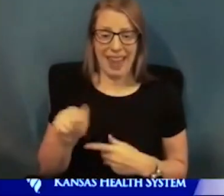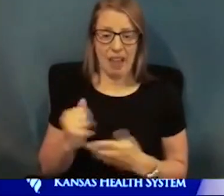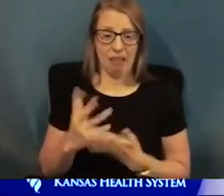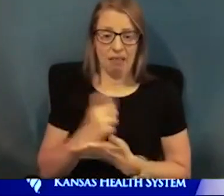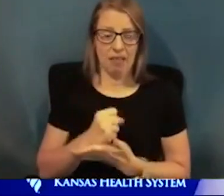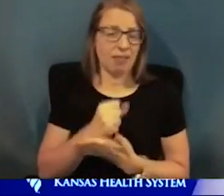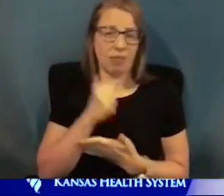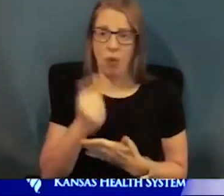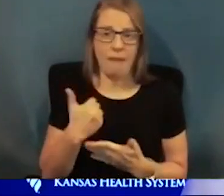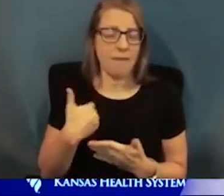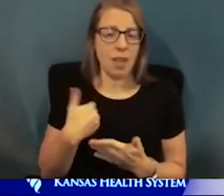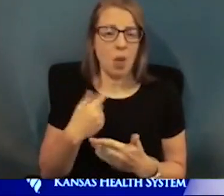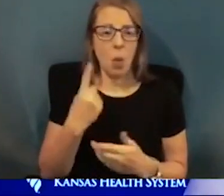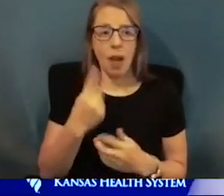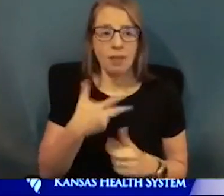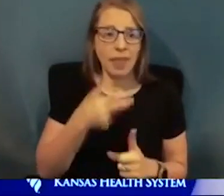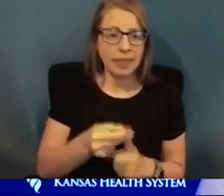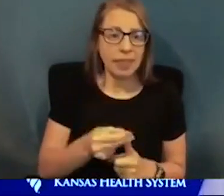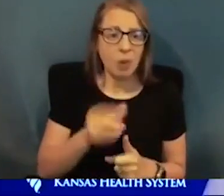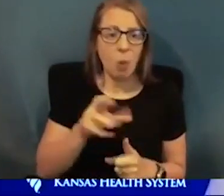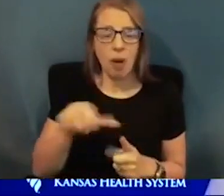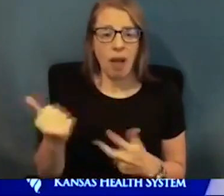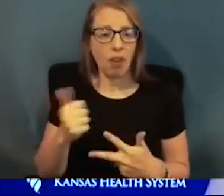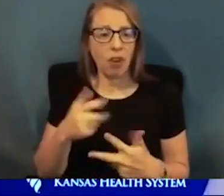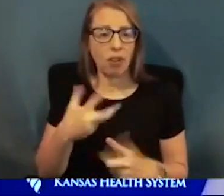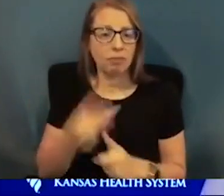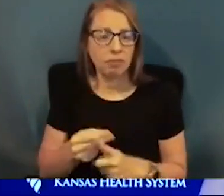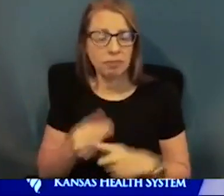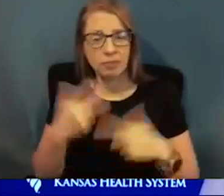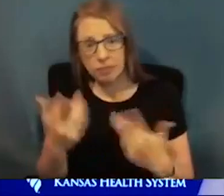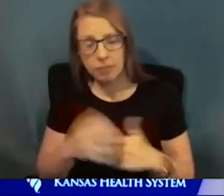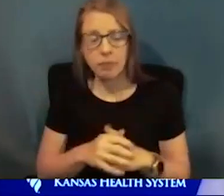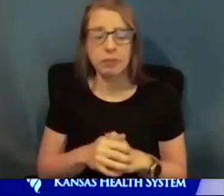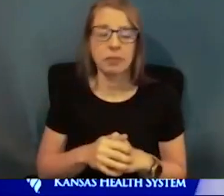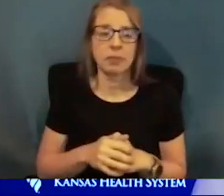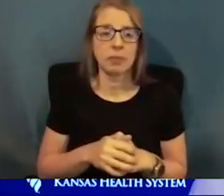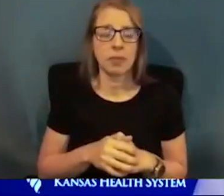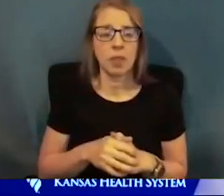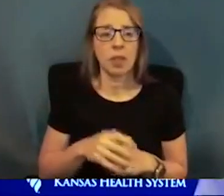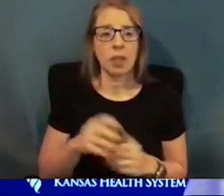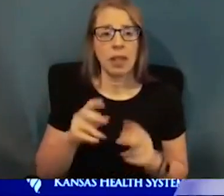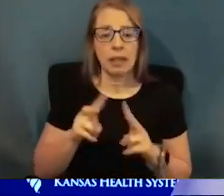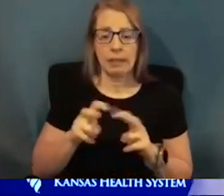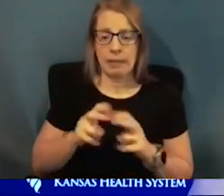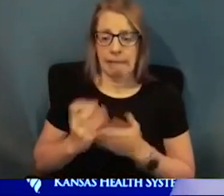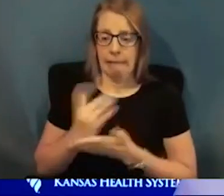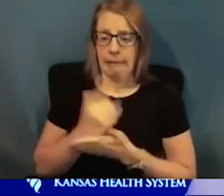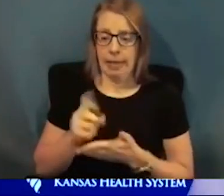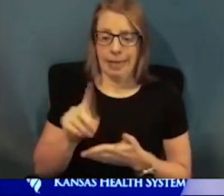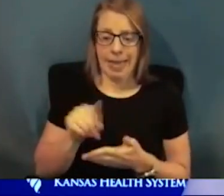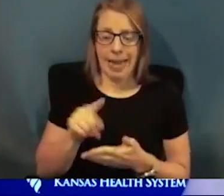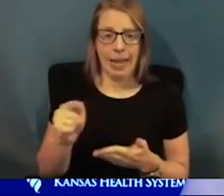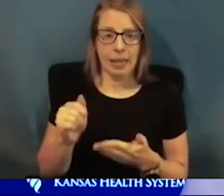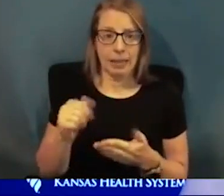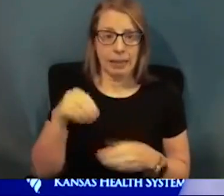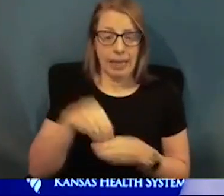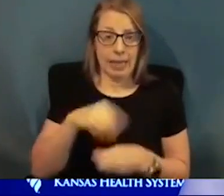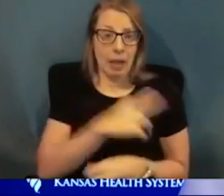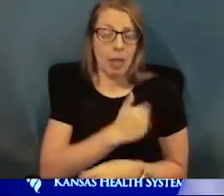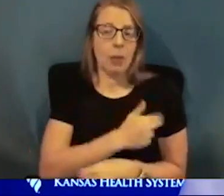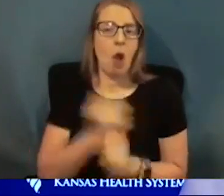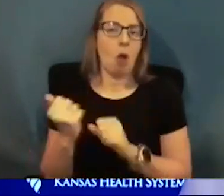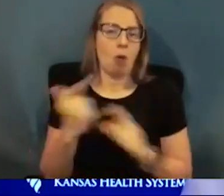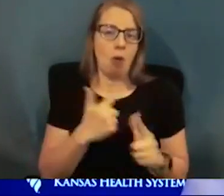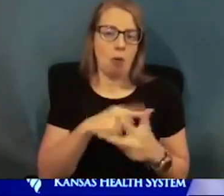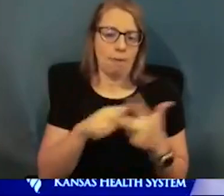one vaccine or the other. We have seen from some of our data in-house that it is all of the vaccines that people have